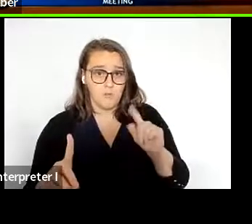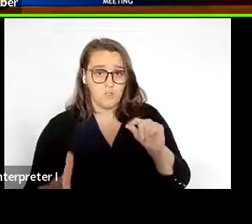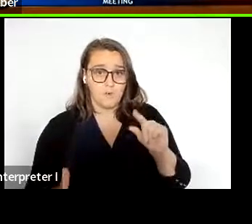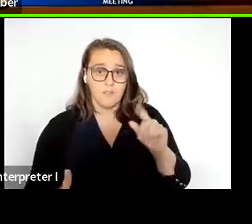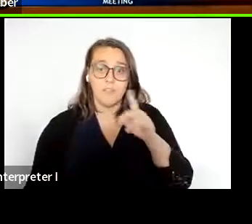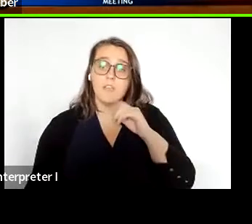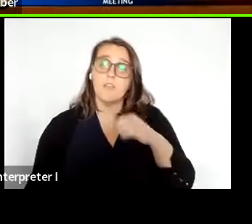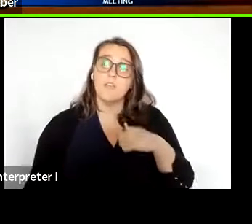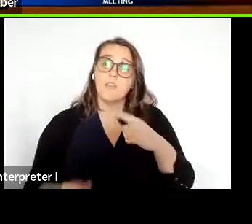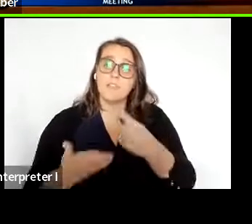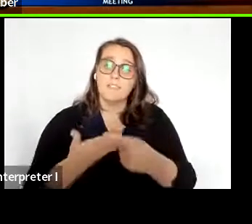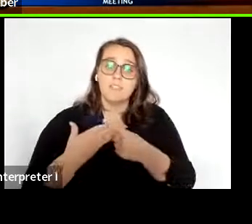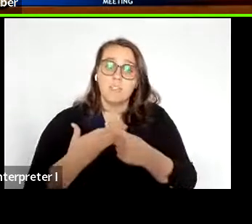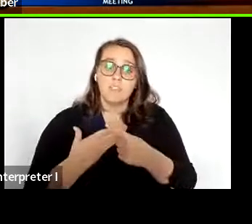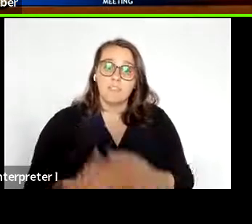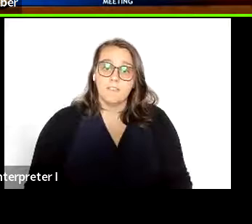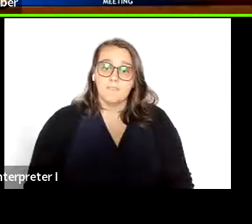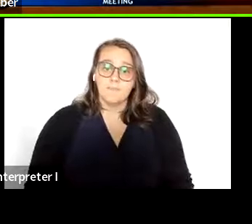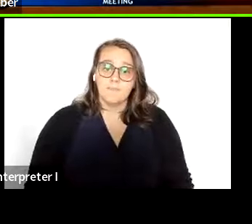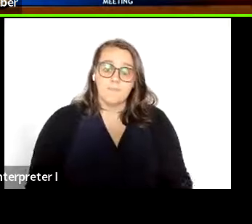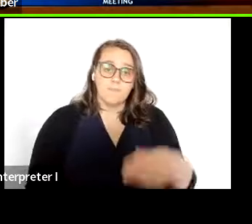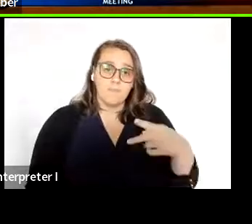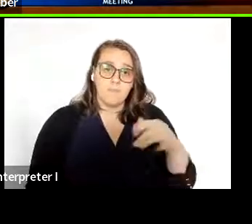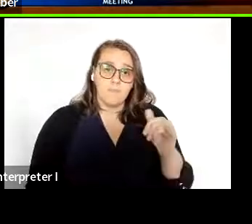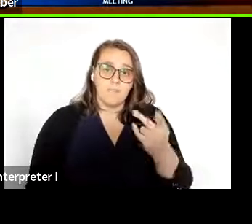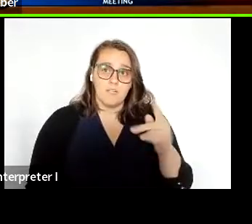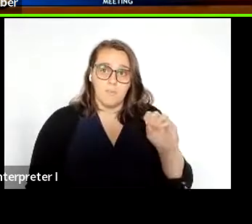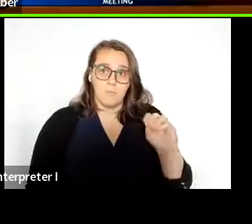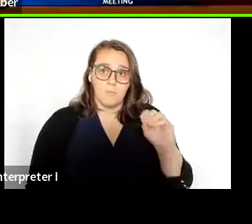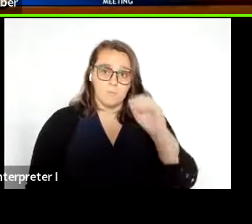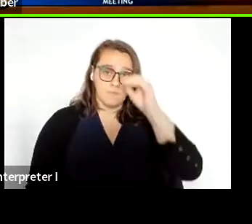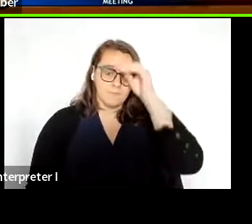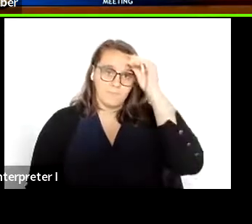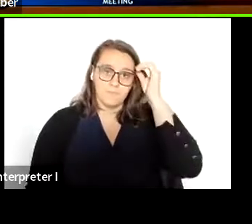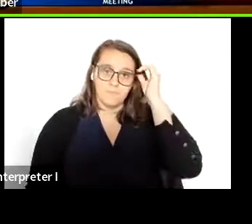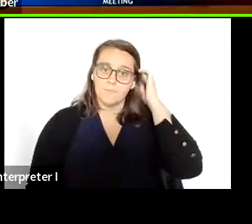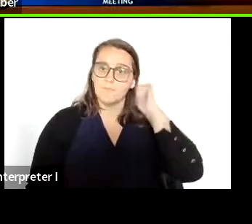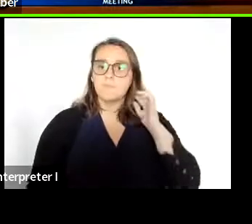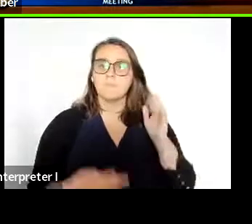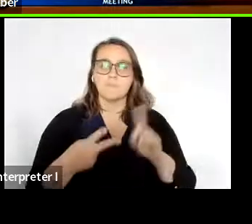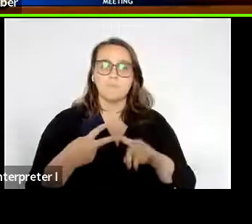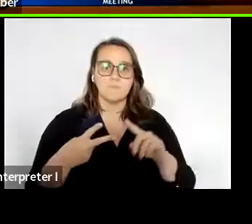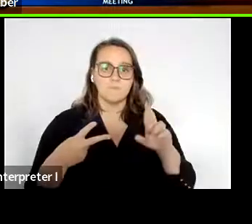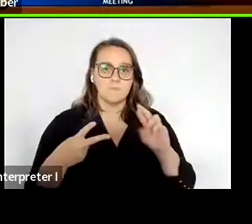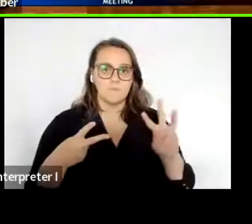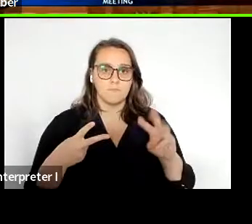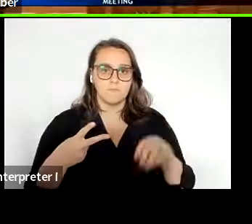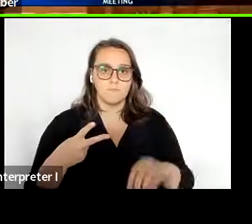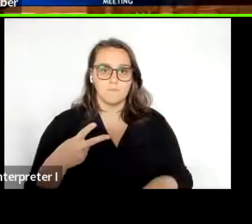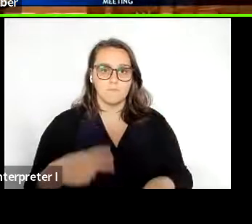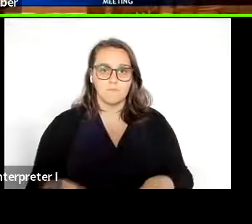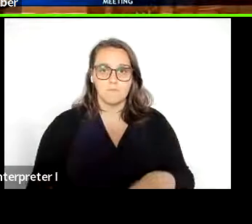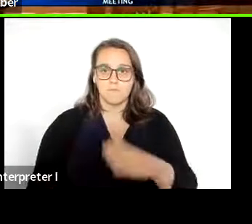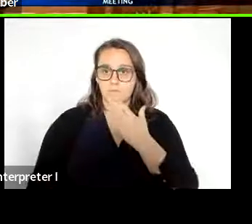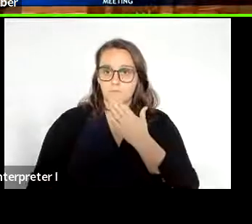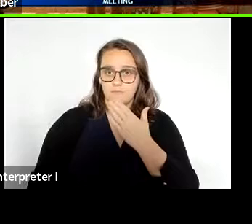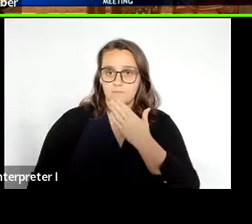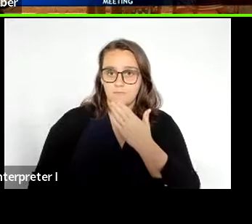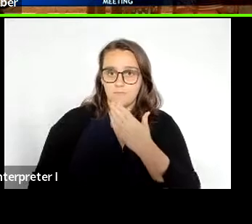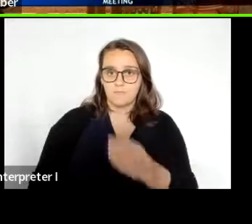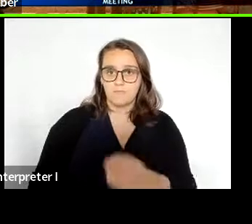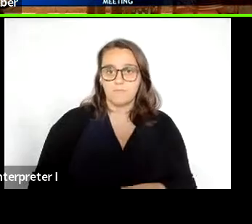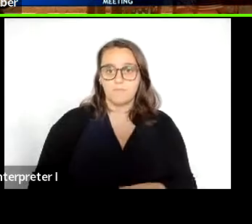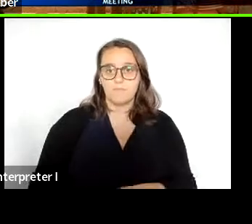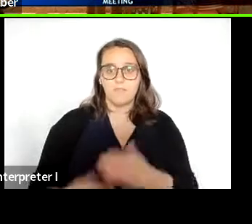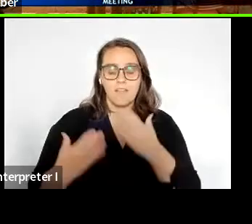the declaration? Councilmember Pinto, Councilmember Robert White after that. Thank you, Mr. Chairman, and thank you